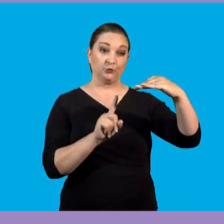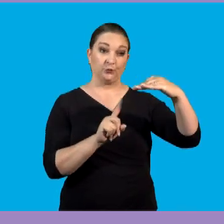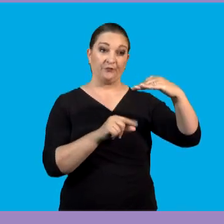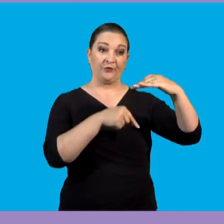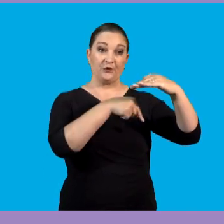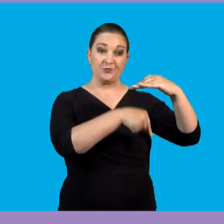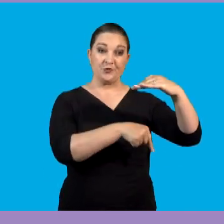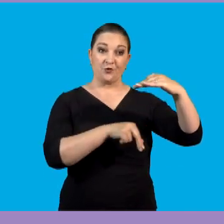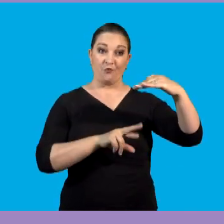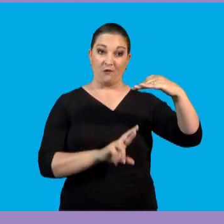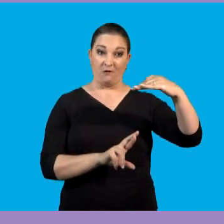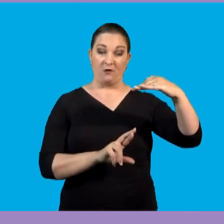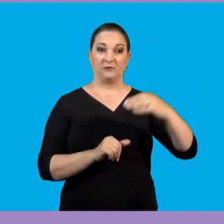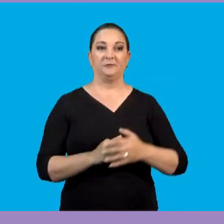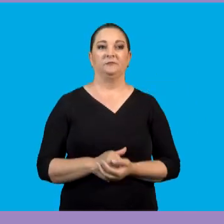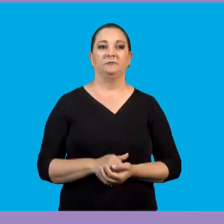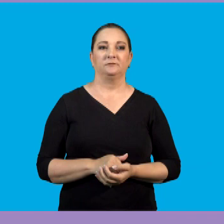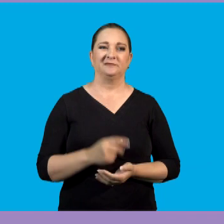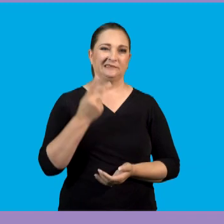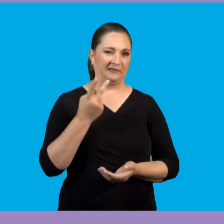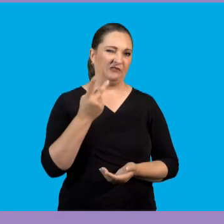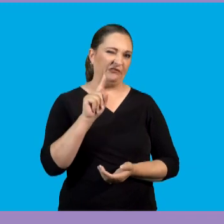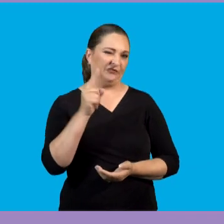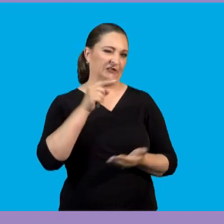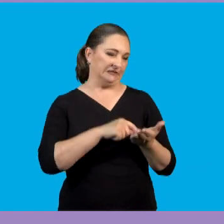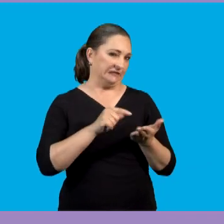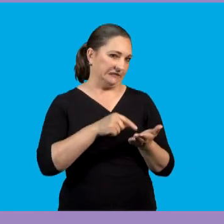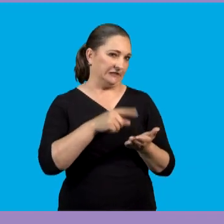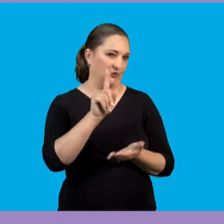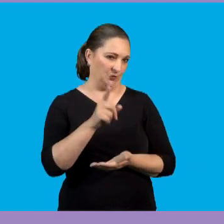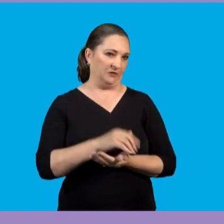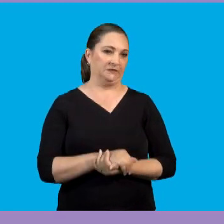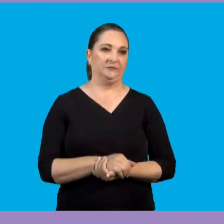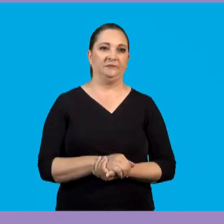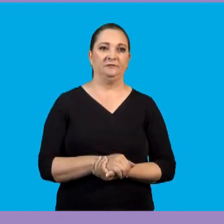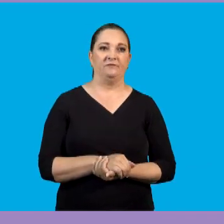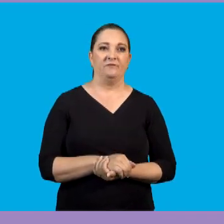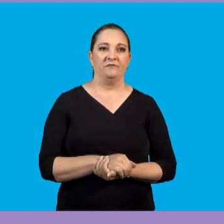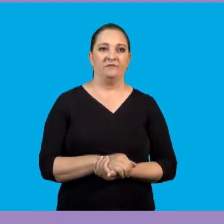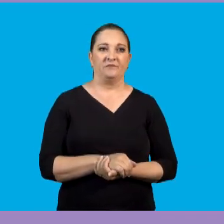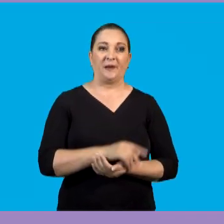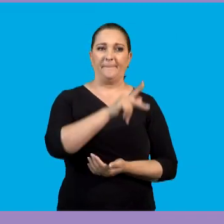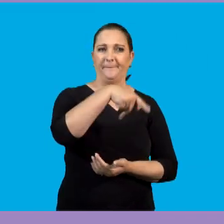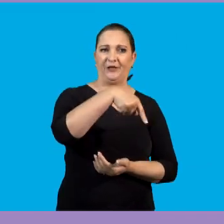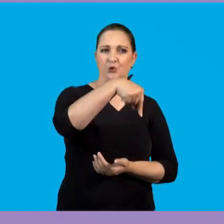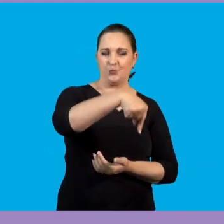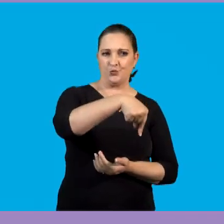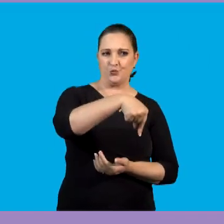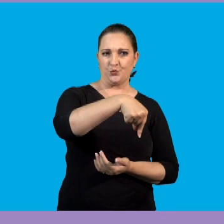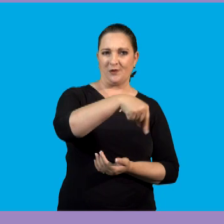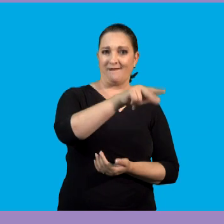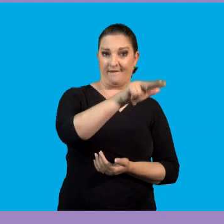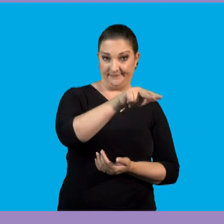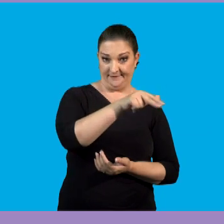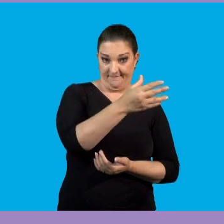divided by QR. So let's first calculate what this ratio will be. So we can see that